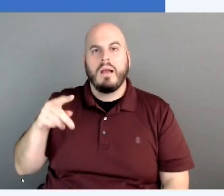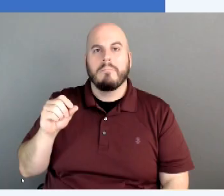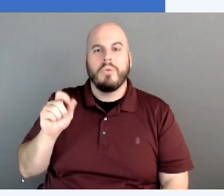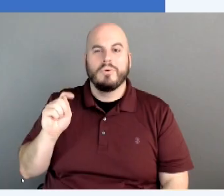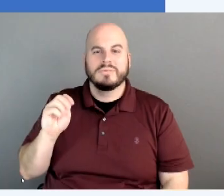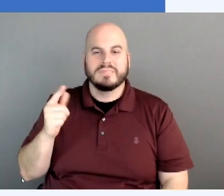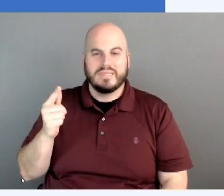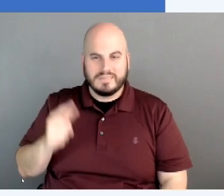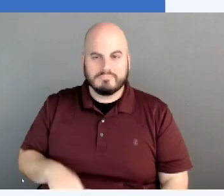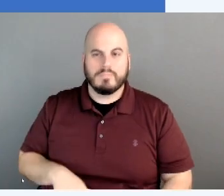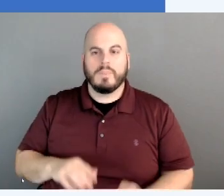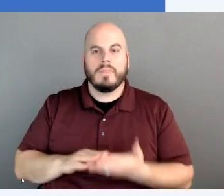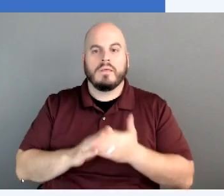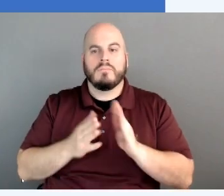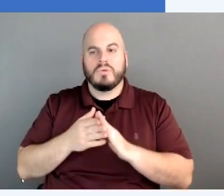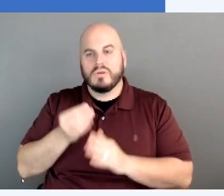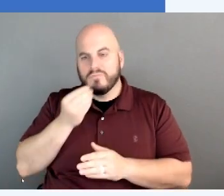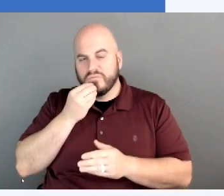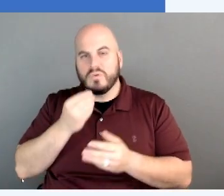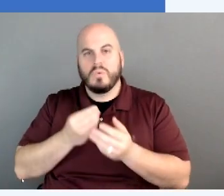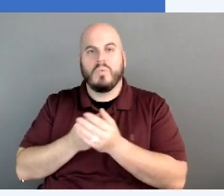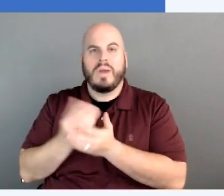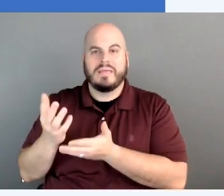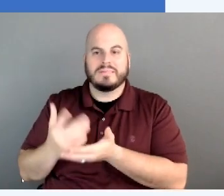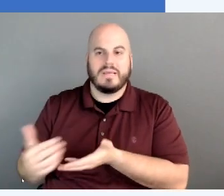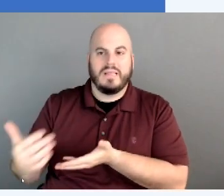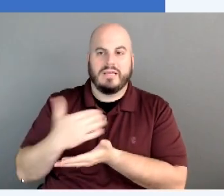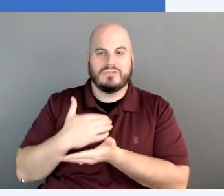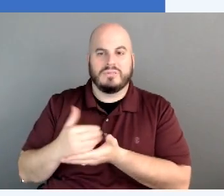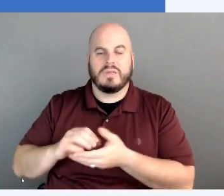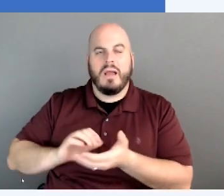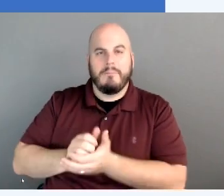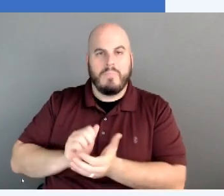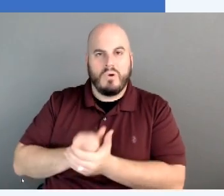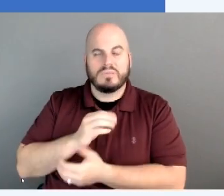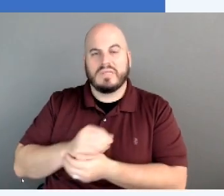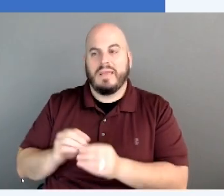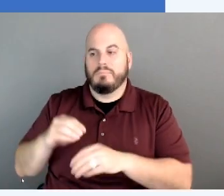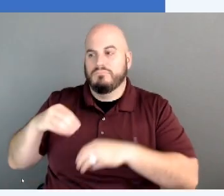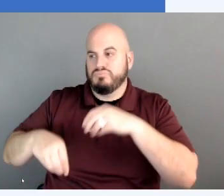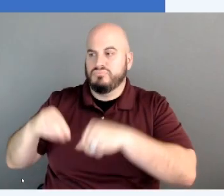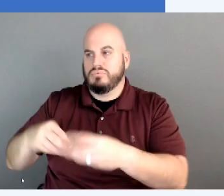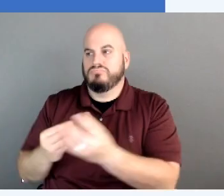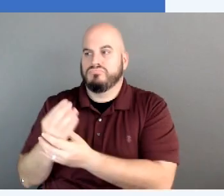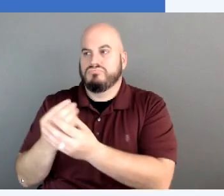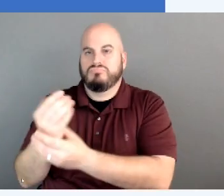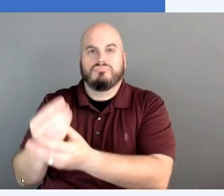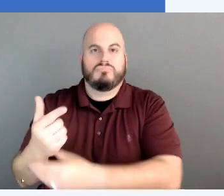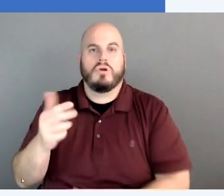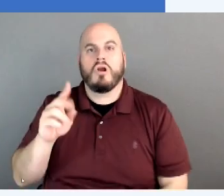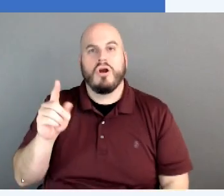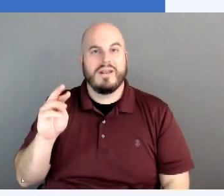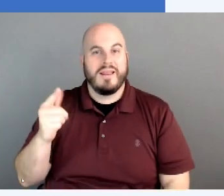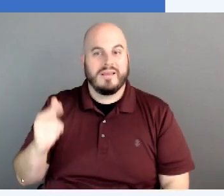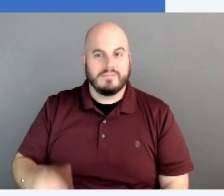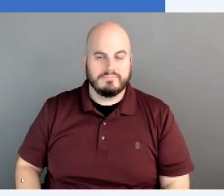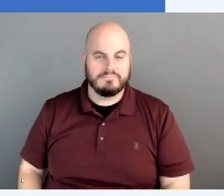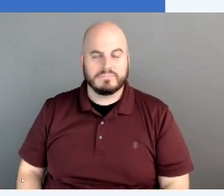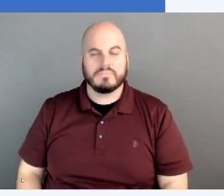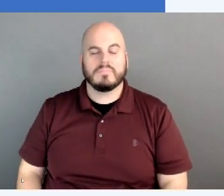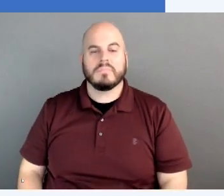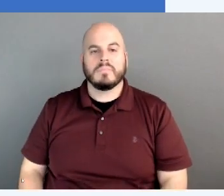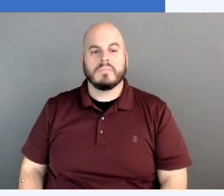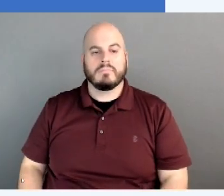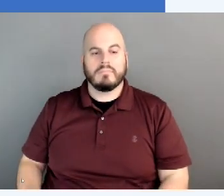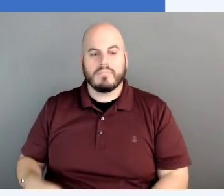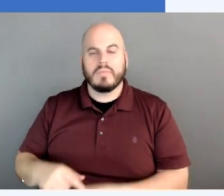fields such as composting as well. And here to talk a little bit more about what these funds are going to be doing with the Scrap Collective is our Director of Urban REAP at Mission Waco, Emily